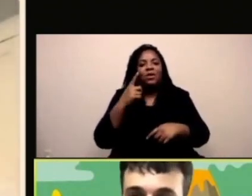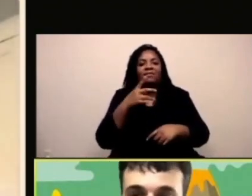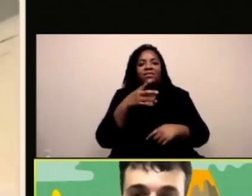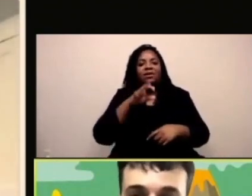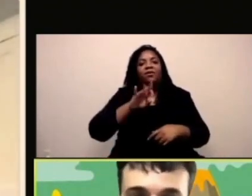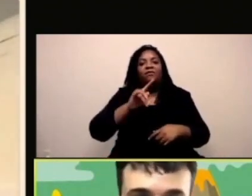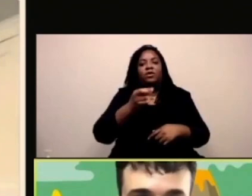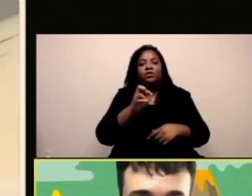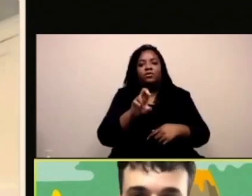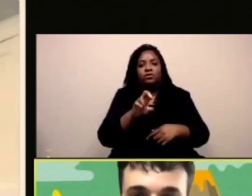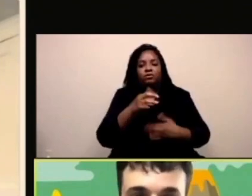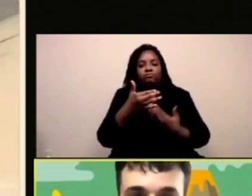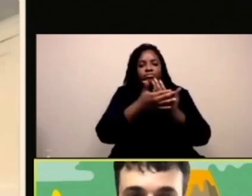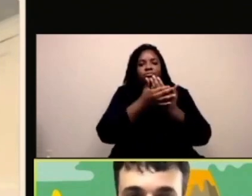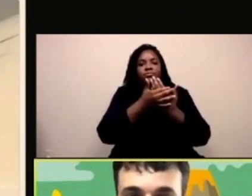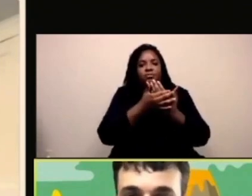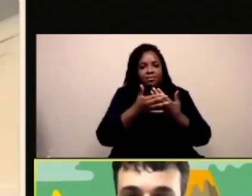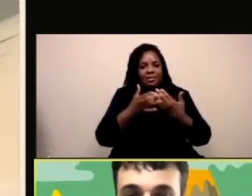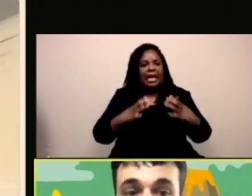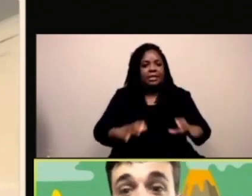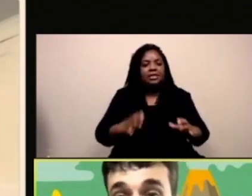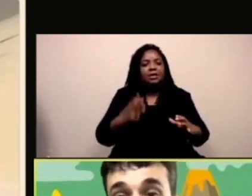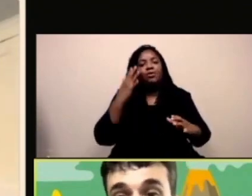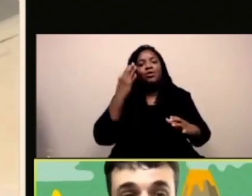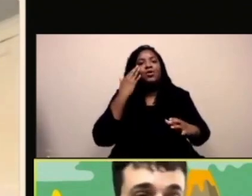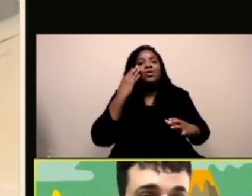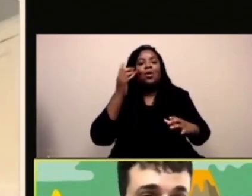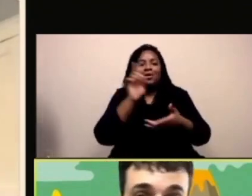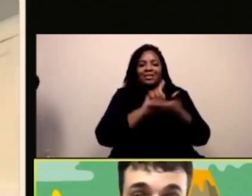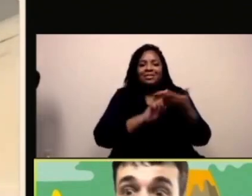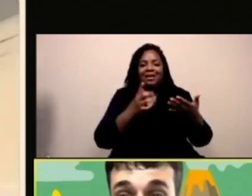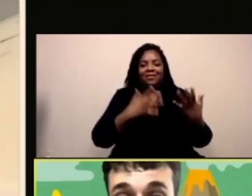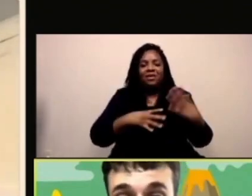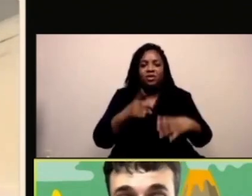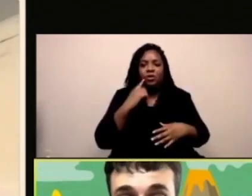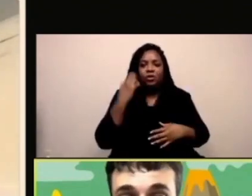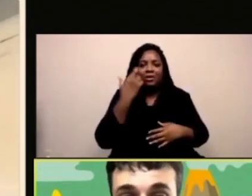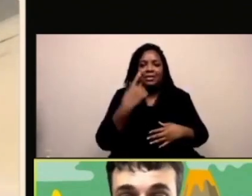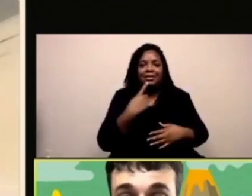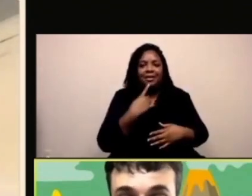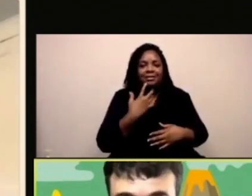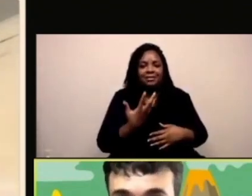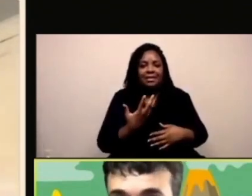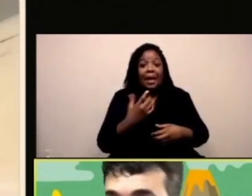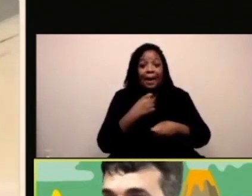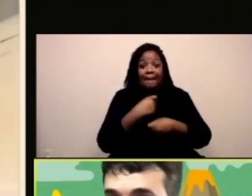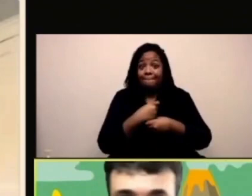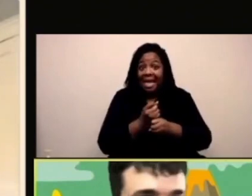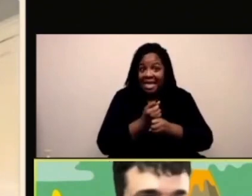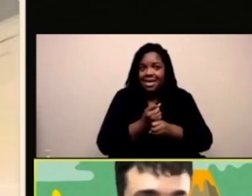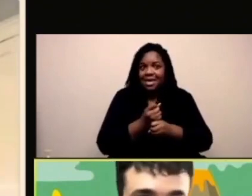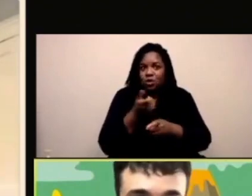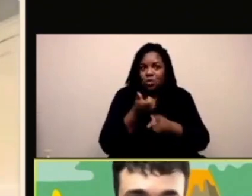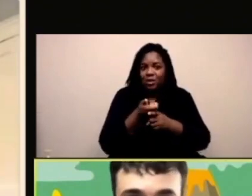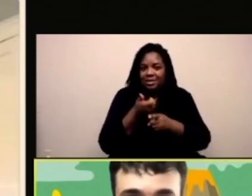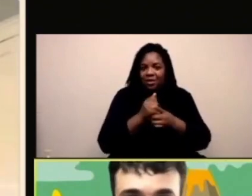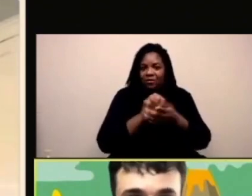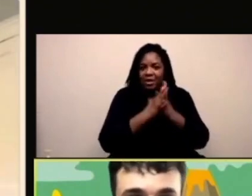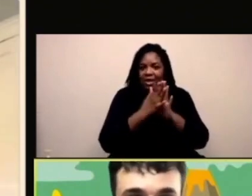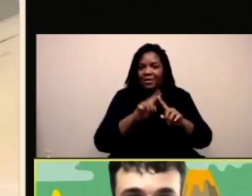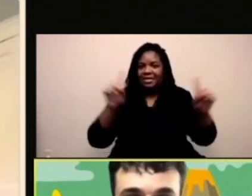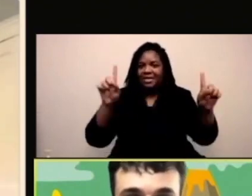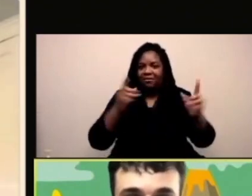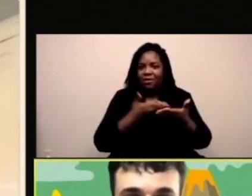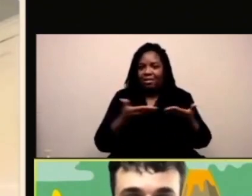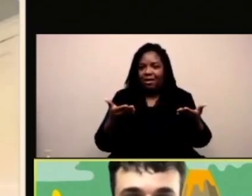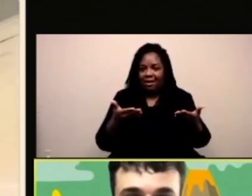costumes, design fashion things. And that's of course why I mentioned becoming a creature. So let's get,